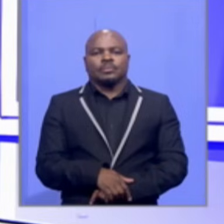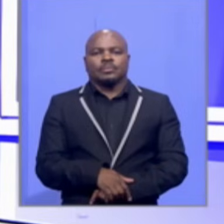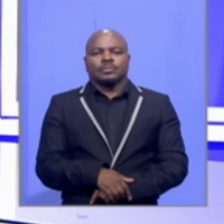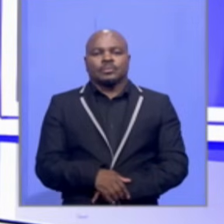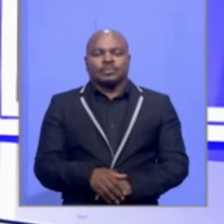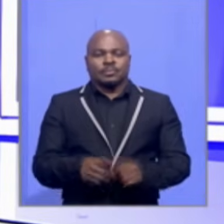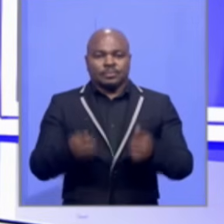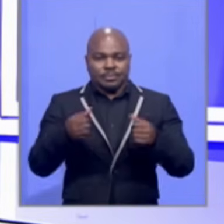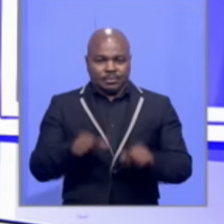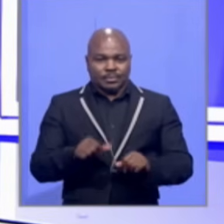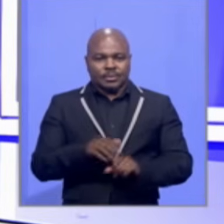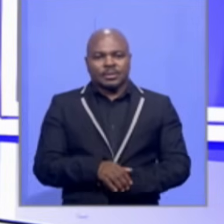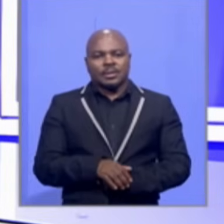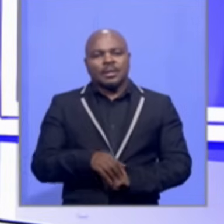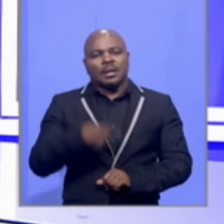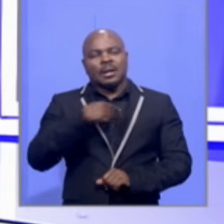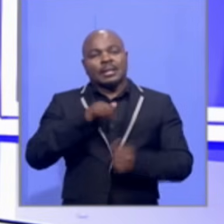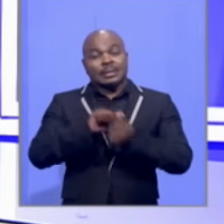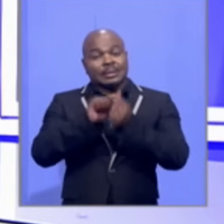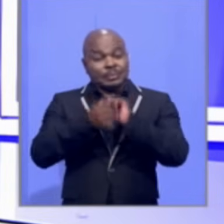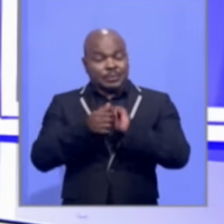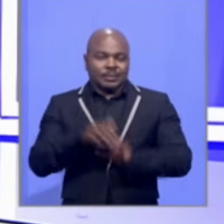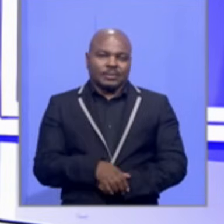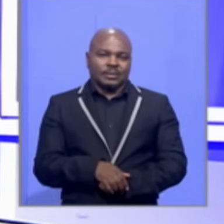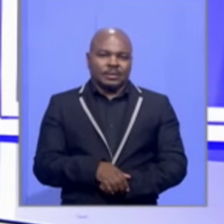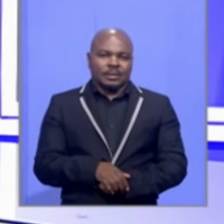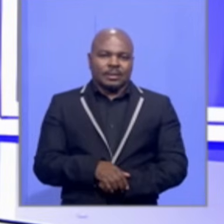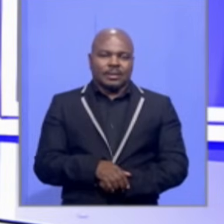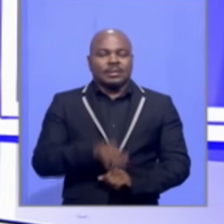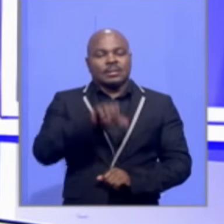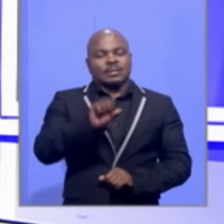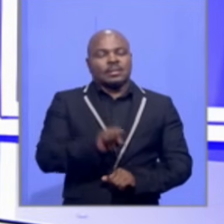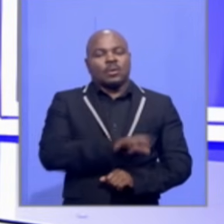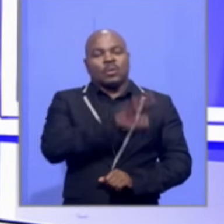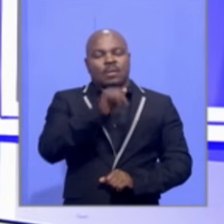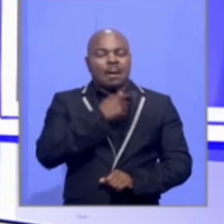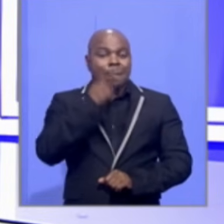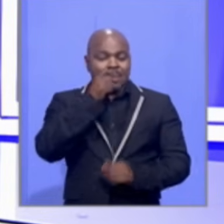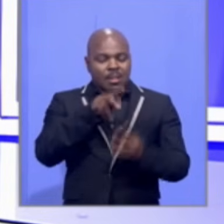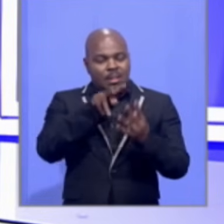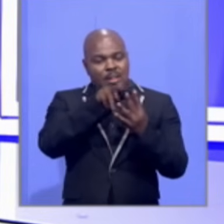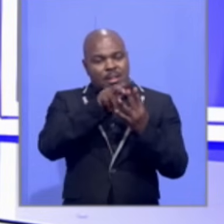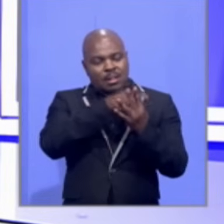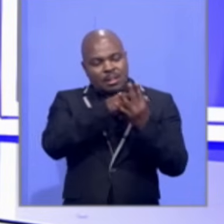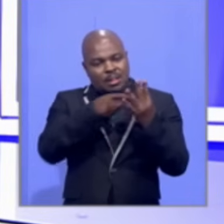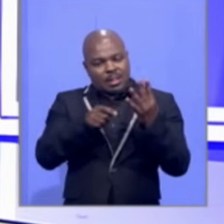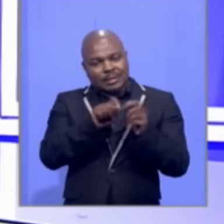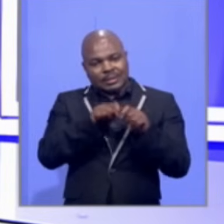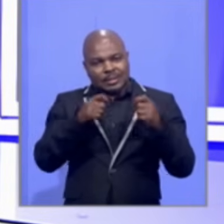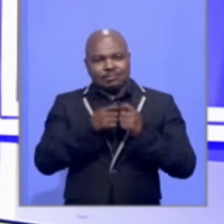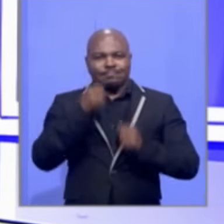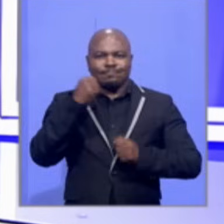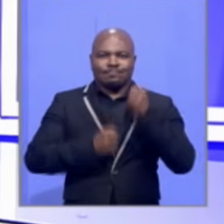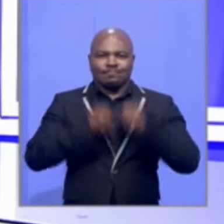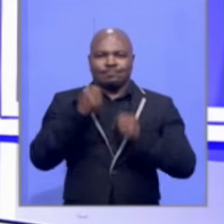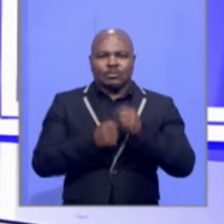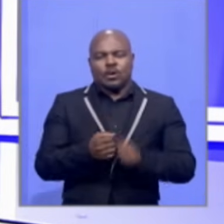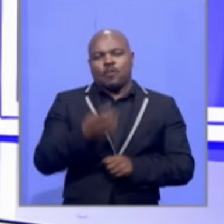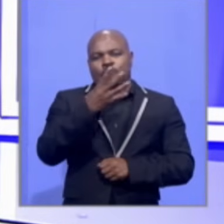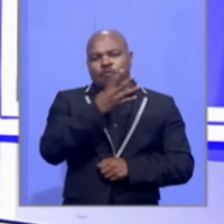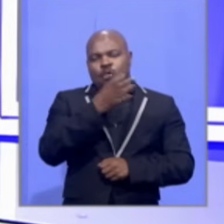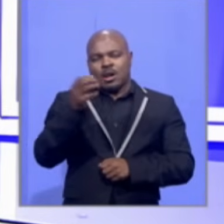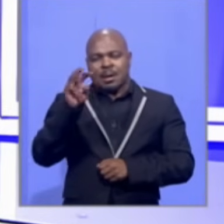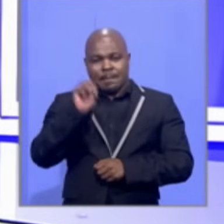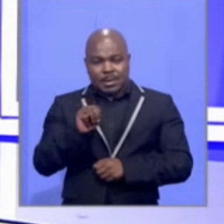feta mo re kgohlela hantle karolong ya dipapadi, sehlopha sa diatletiki sa banna ba bane sa Afrika Borwa sa lebelo la dimetara tse 400